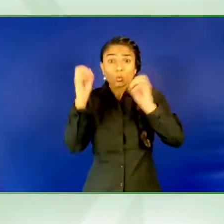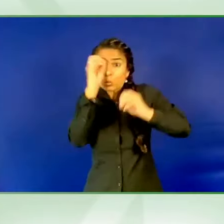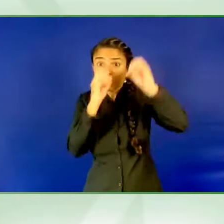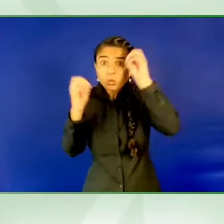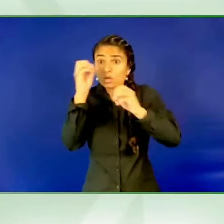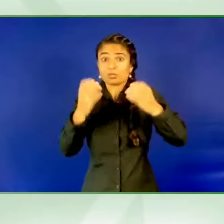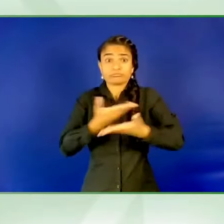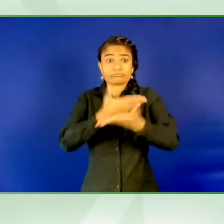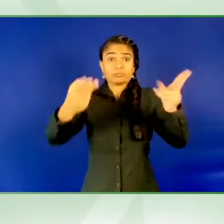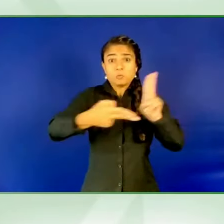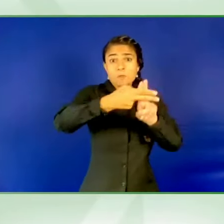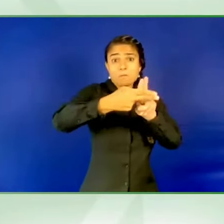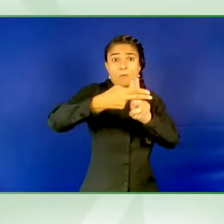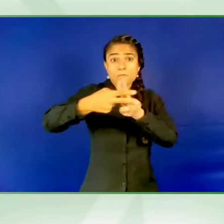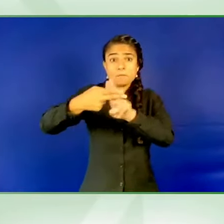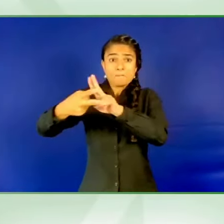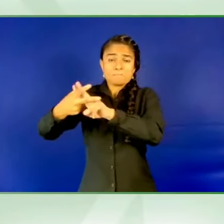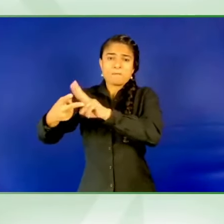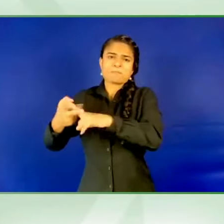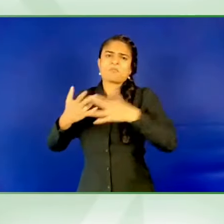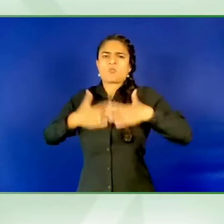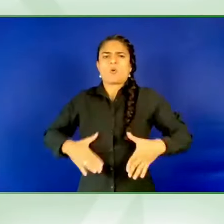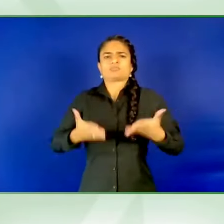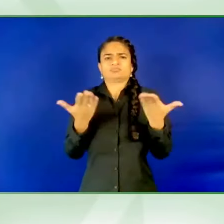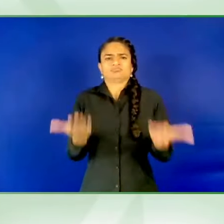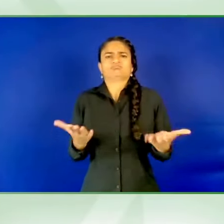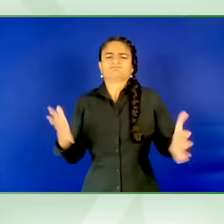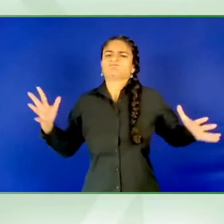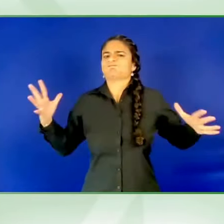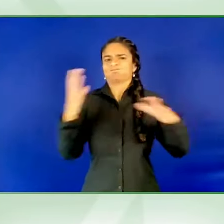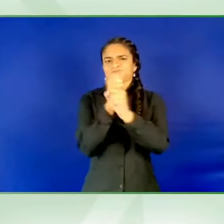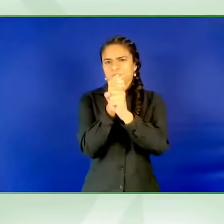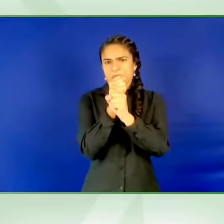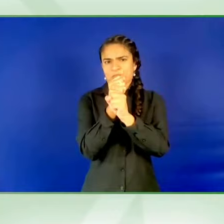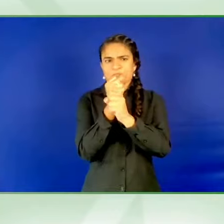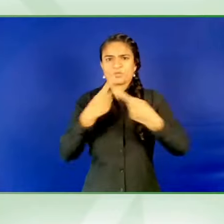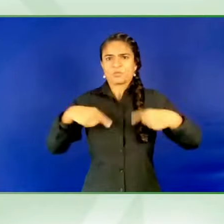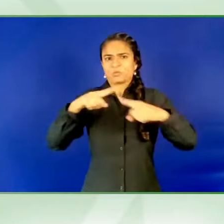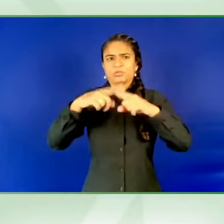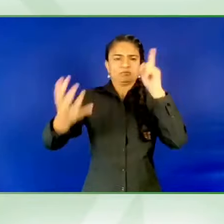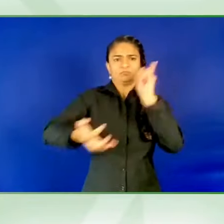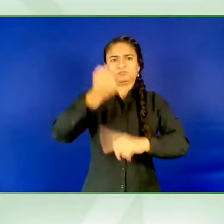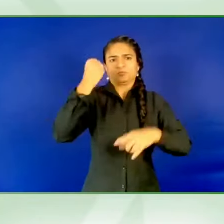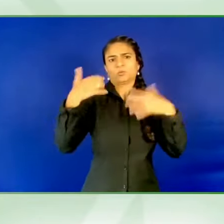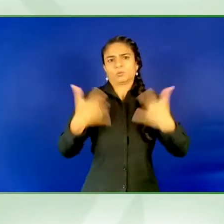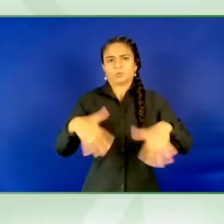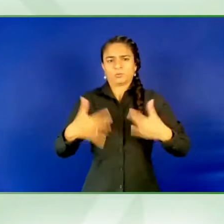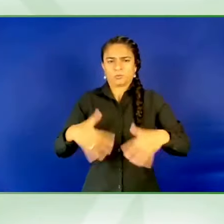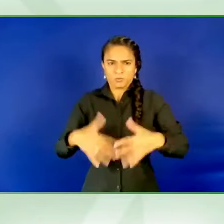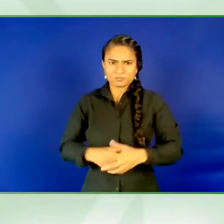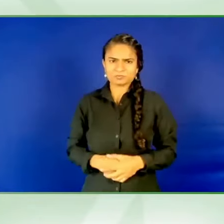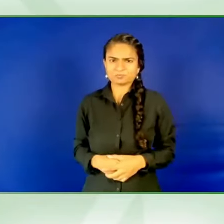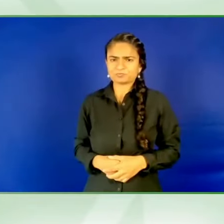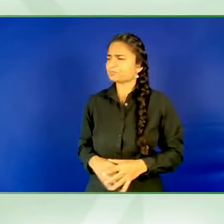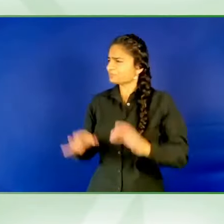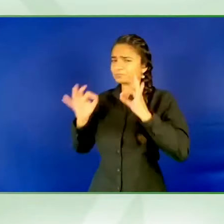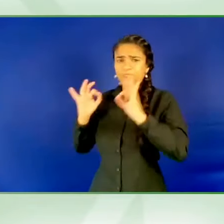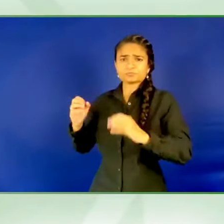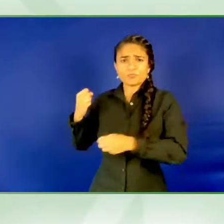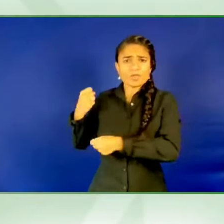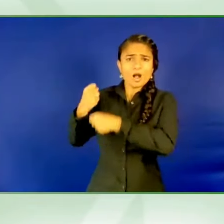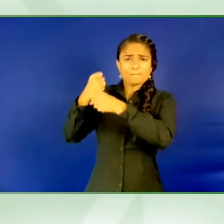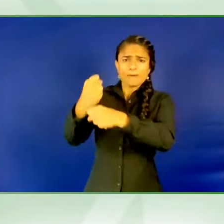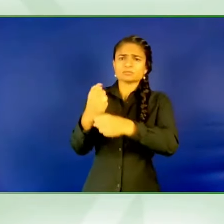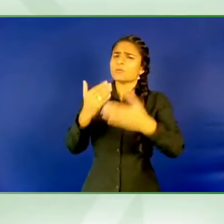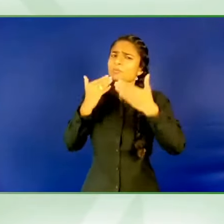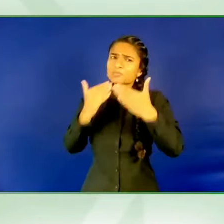intersectionality. So when we think about diversity, it's not just about disability, but we look at other dimensions such as gender, and also for highlighting the very important role of international